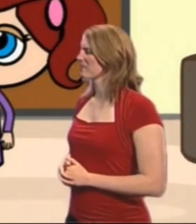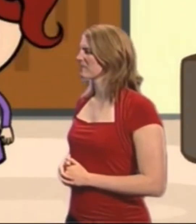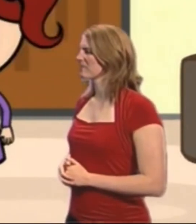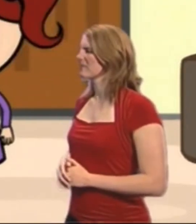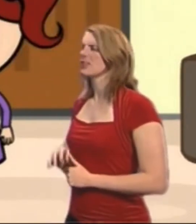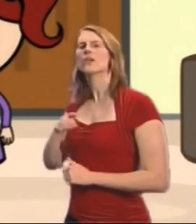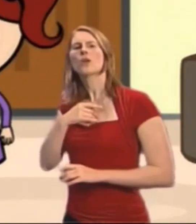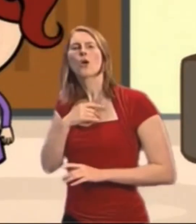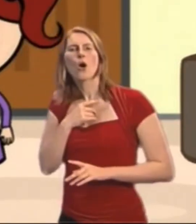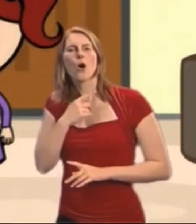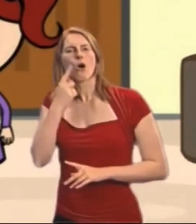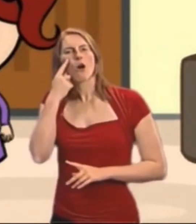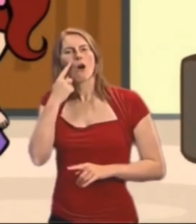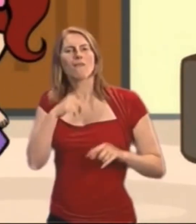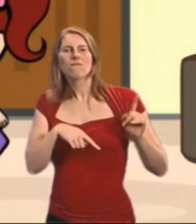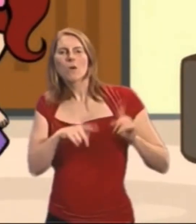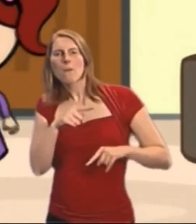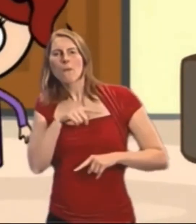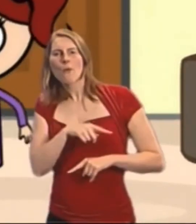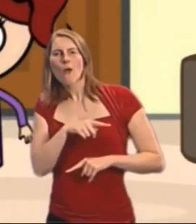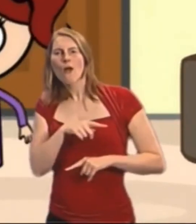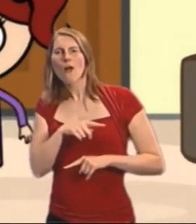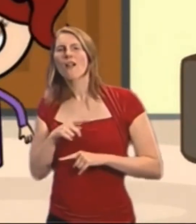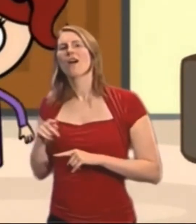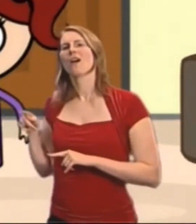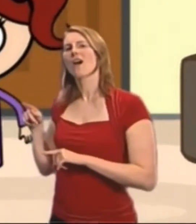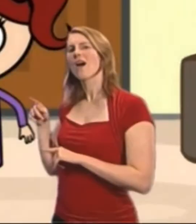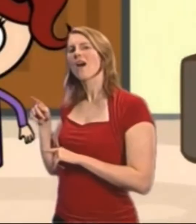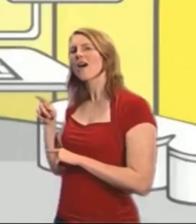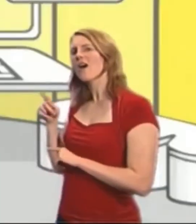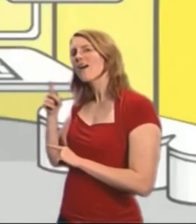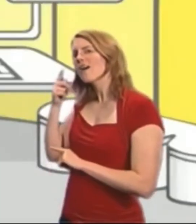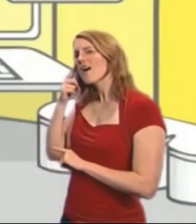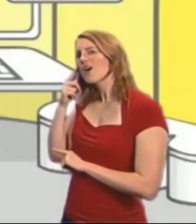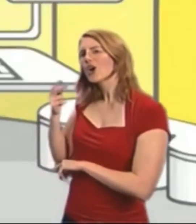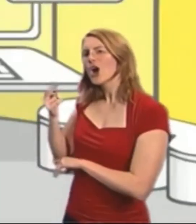to watch football. I want to watch the cartoon.